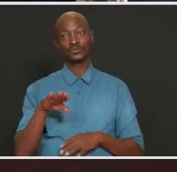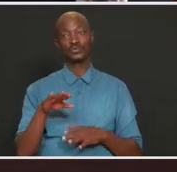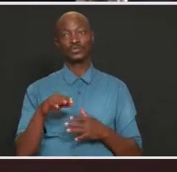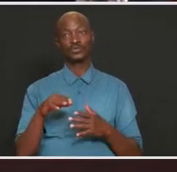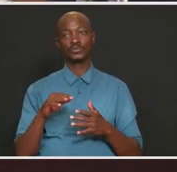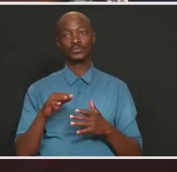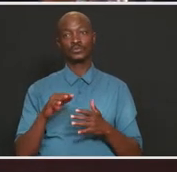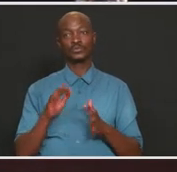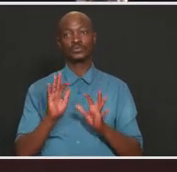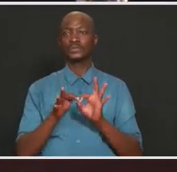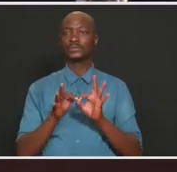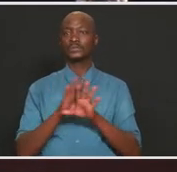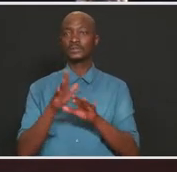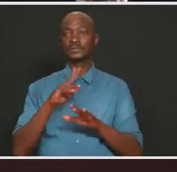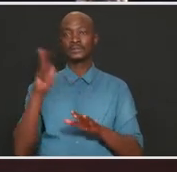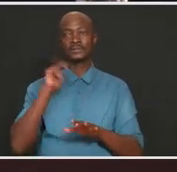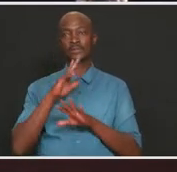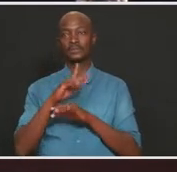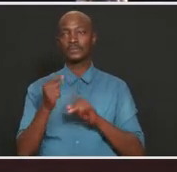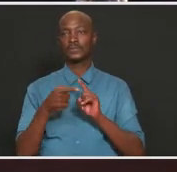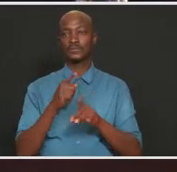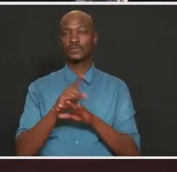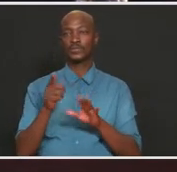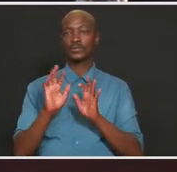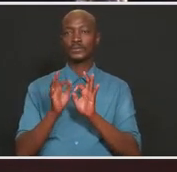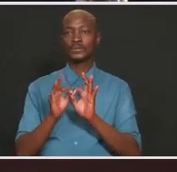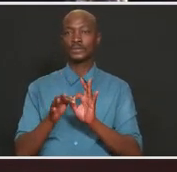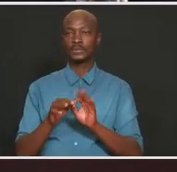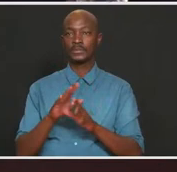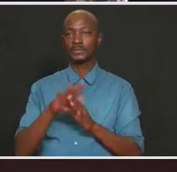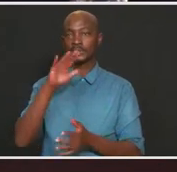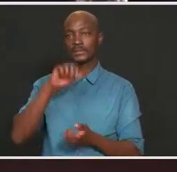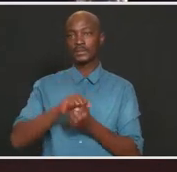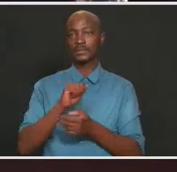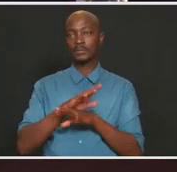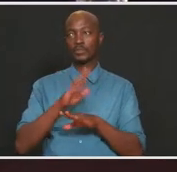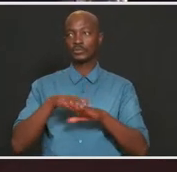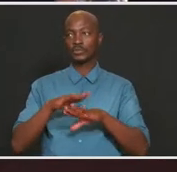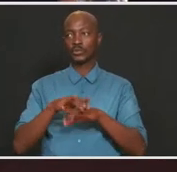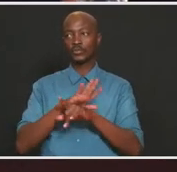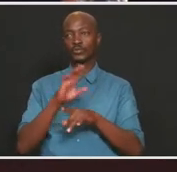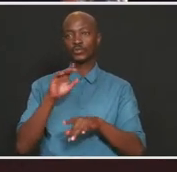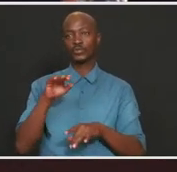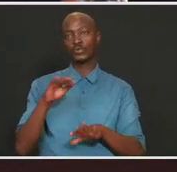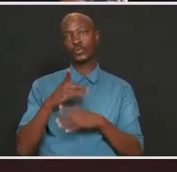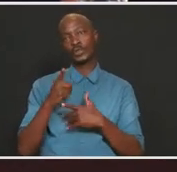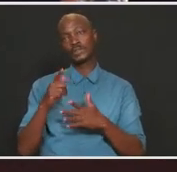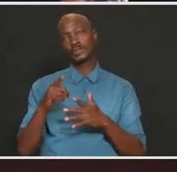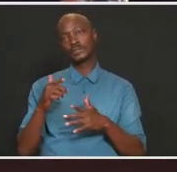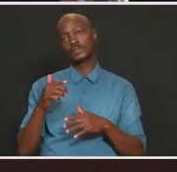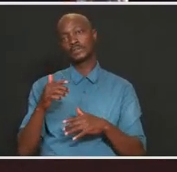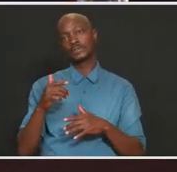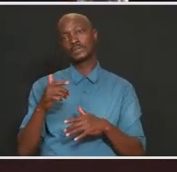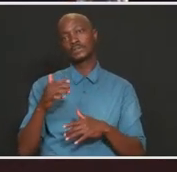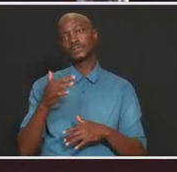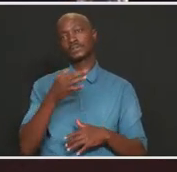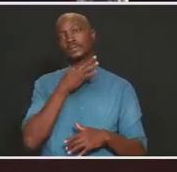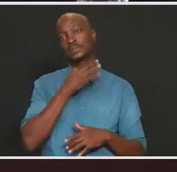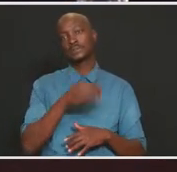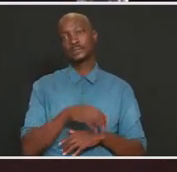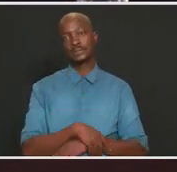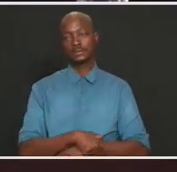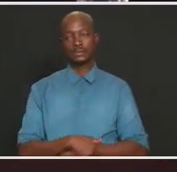yeah let's go in summarize because most was in English that's summarize